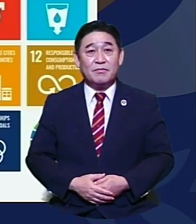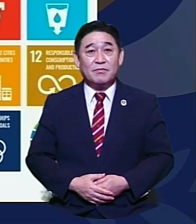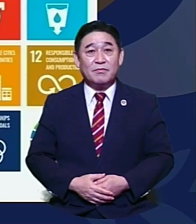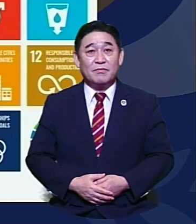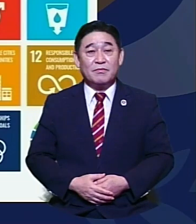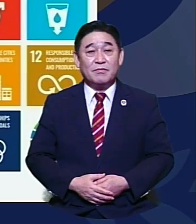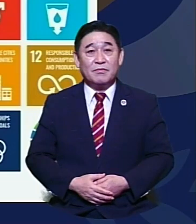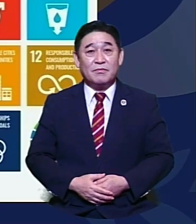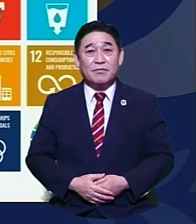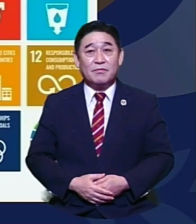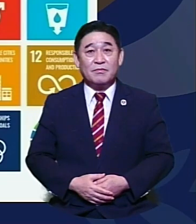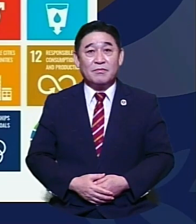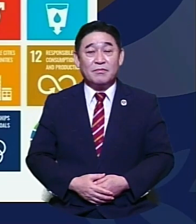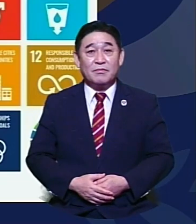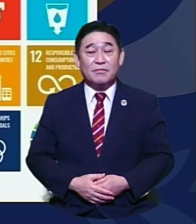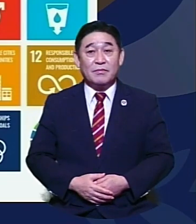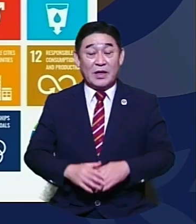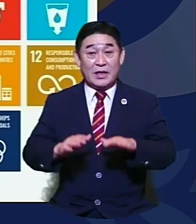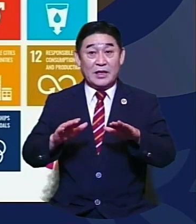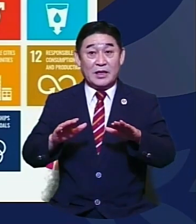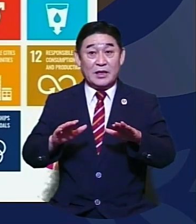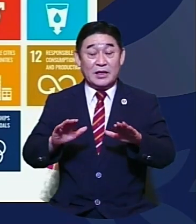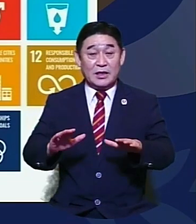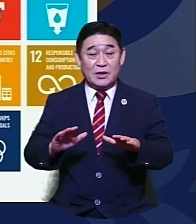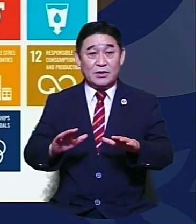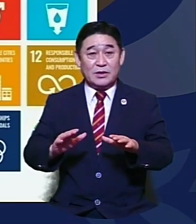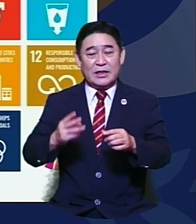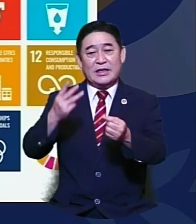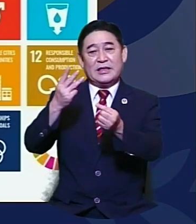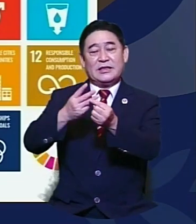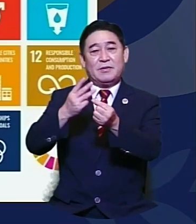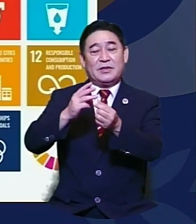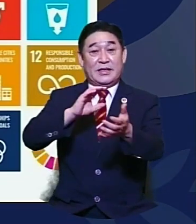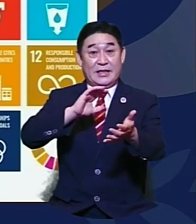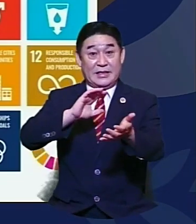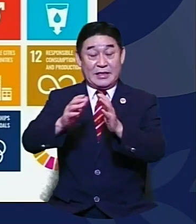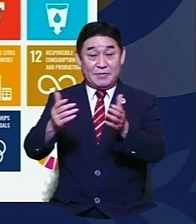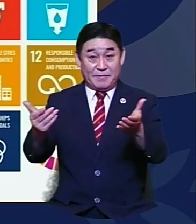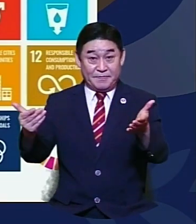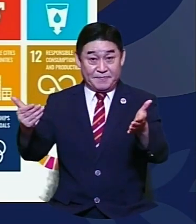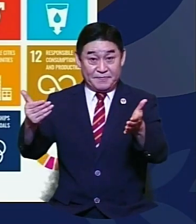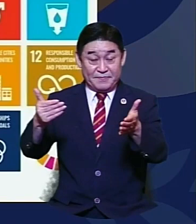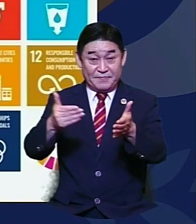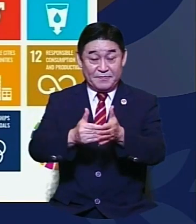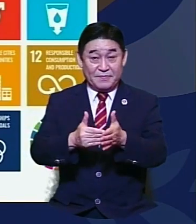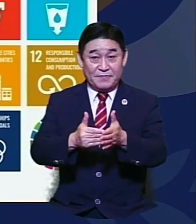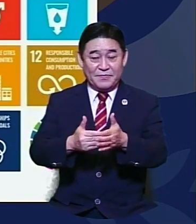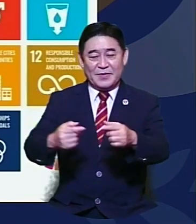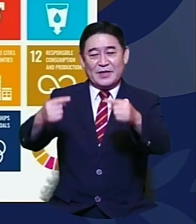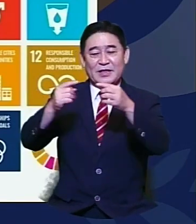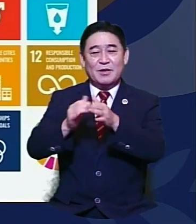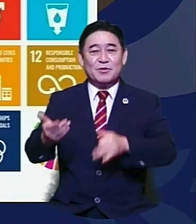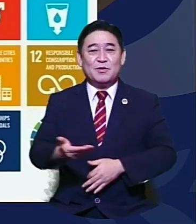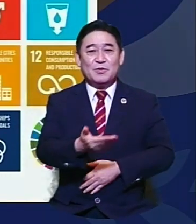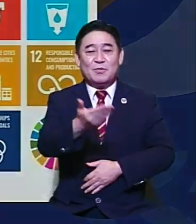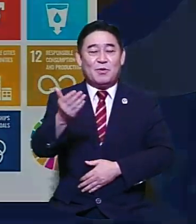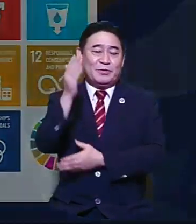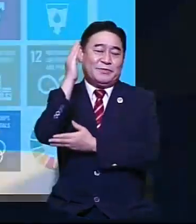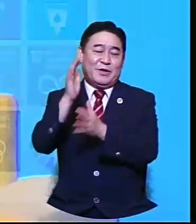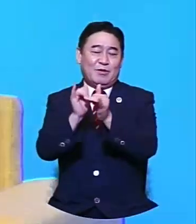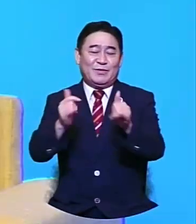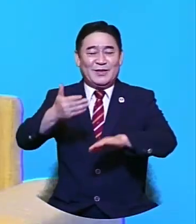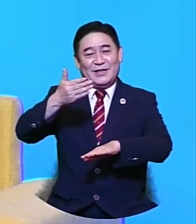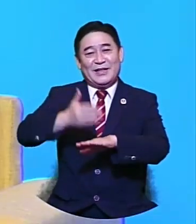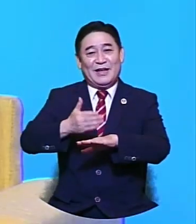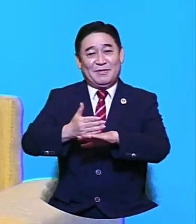For the speakers, thank you very much for your wonderful conversation and very insightful comments. Thank you so much. And